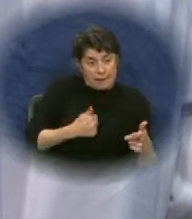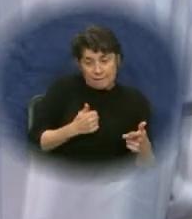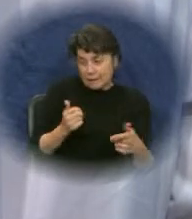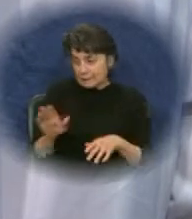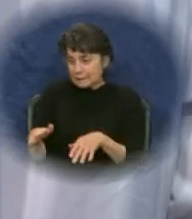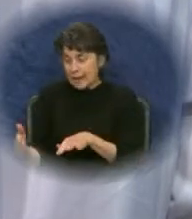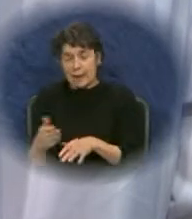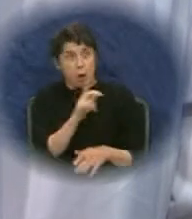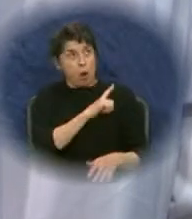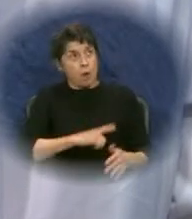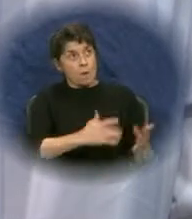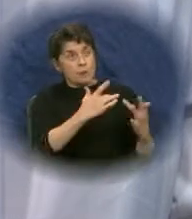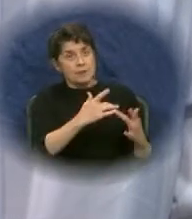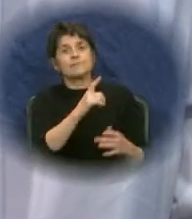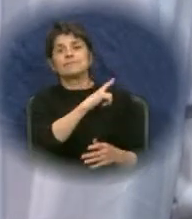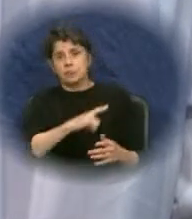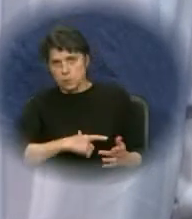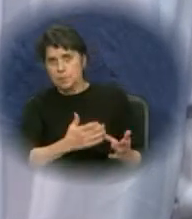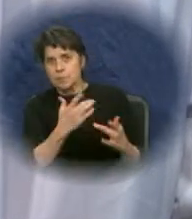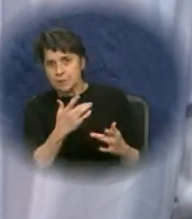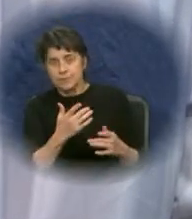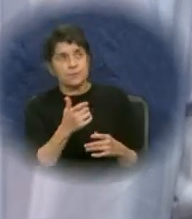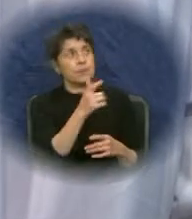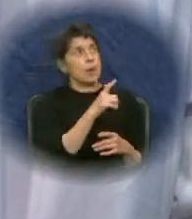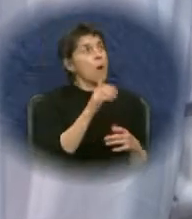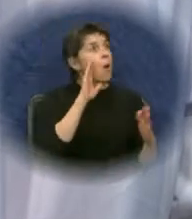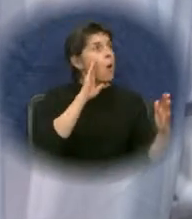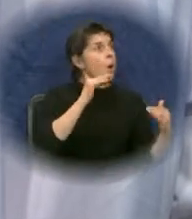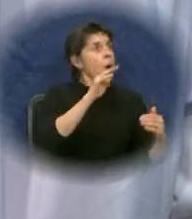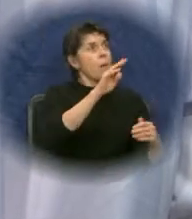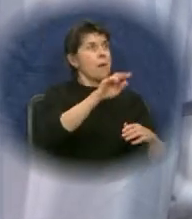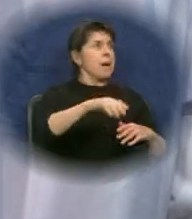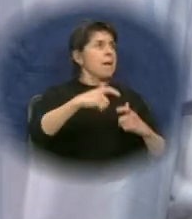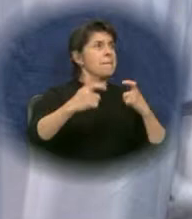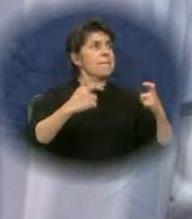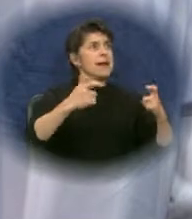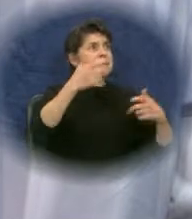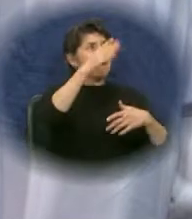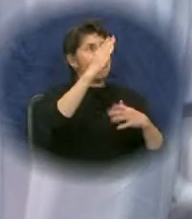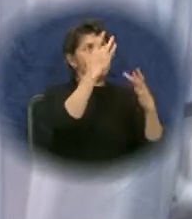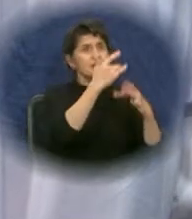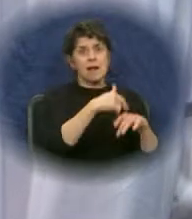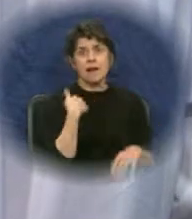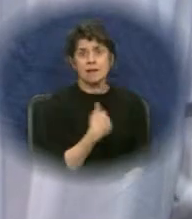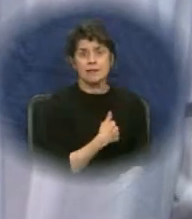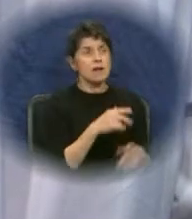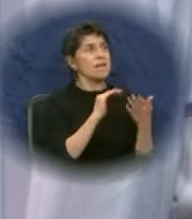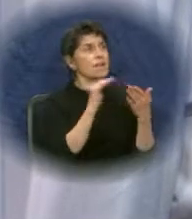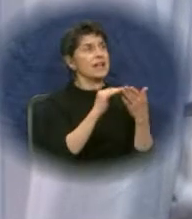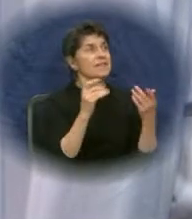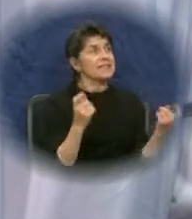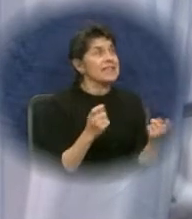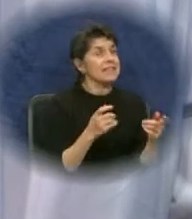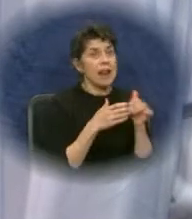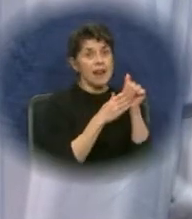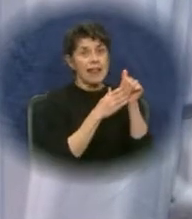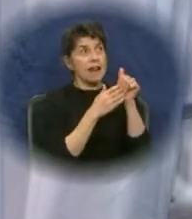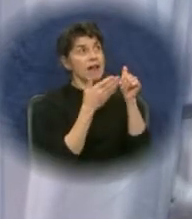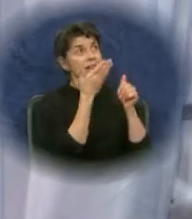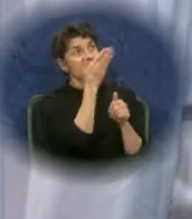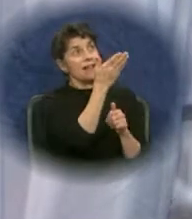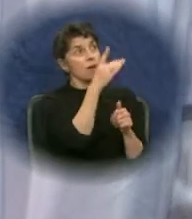mercy. Lord, have mercy. And may Almighty God have mercy on us, forgive us from our sins, and bring us to life